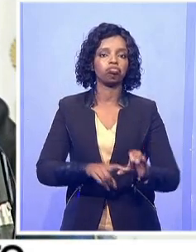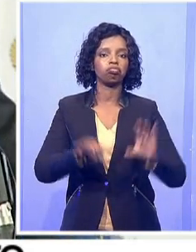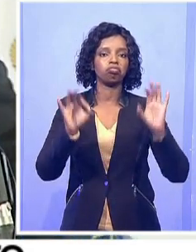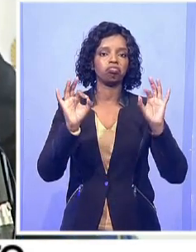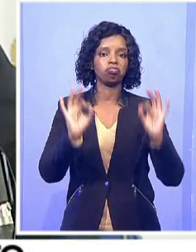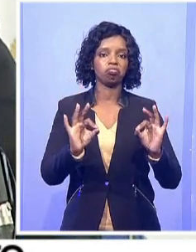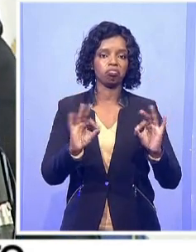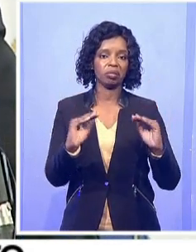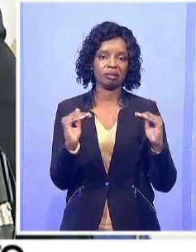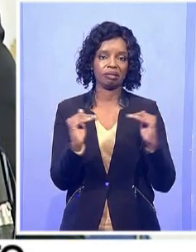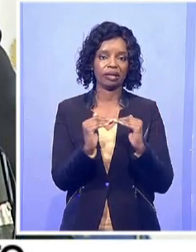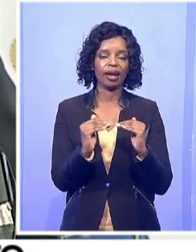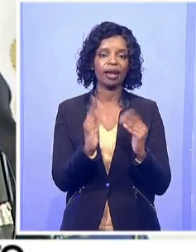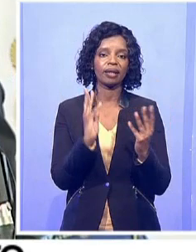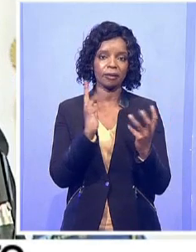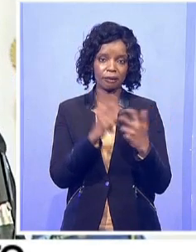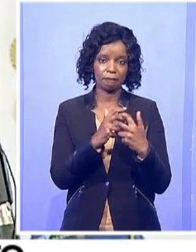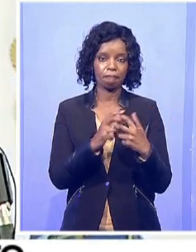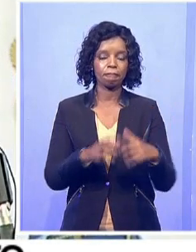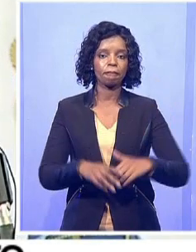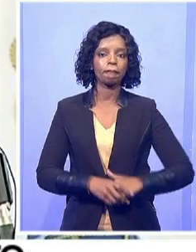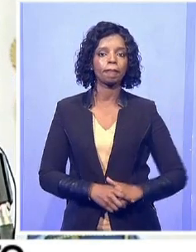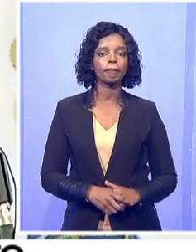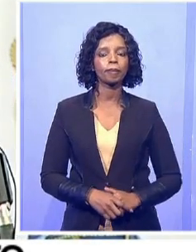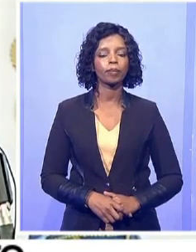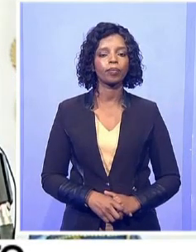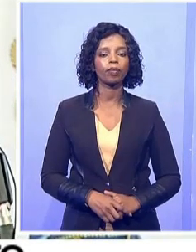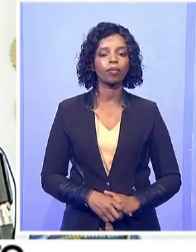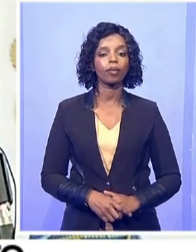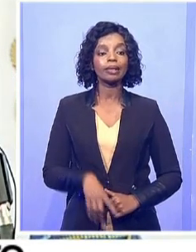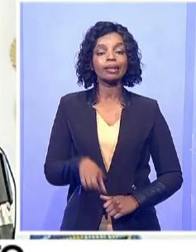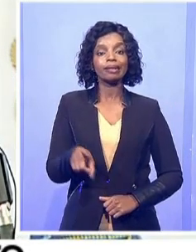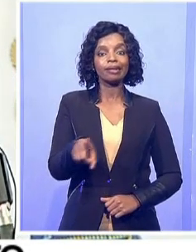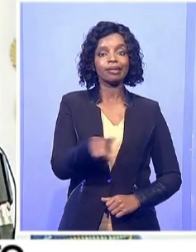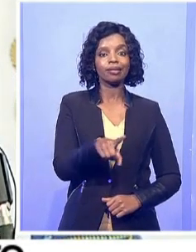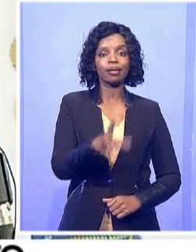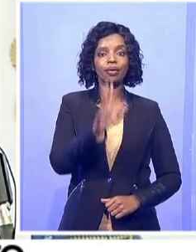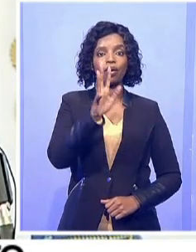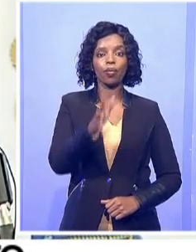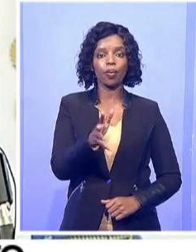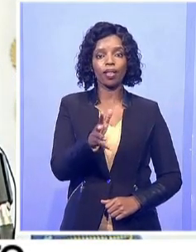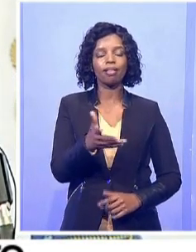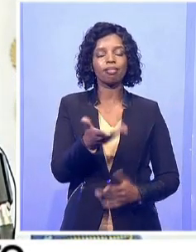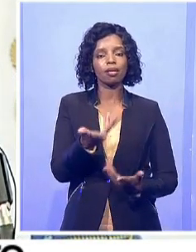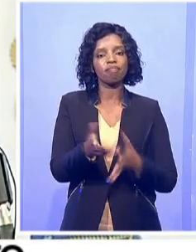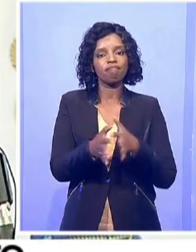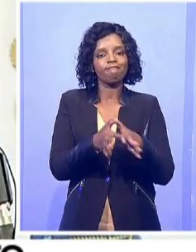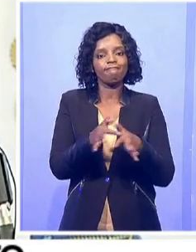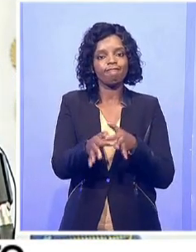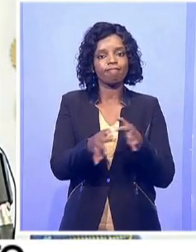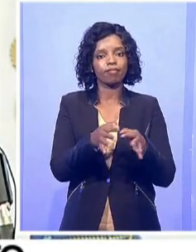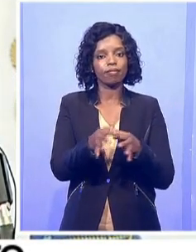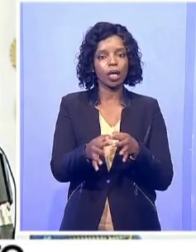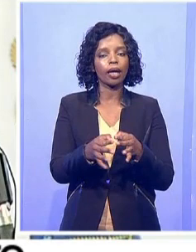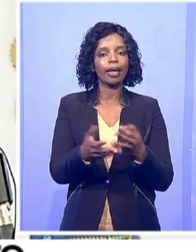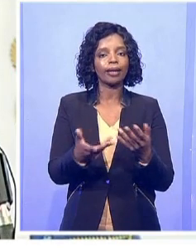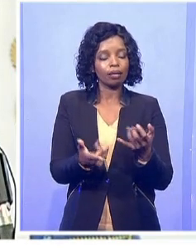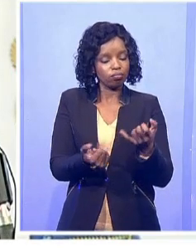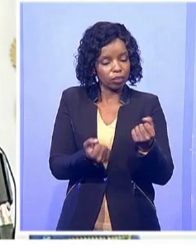The Department of Military Veterans will be beefed up and supported to be able to deliver the services